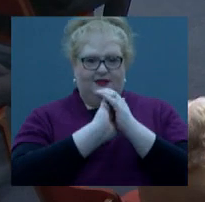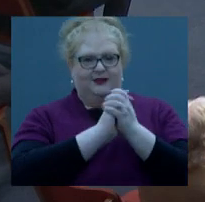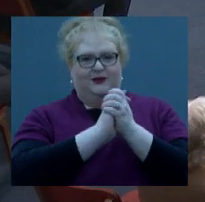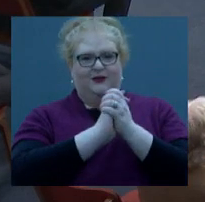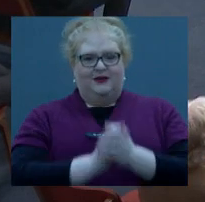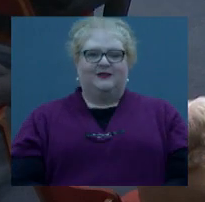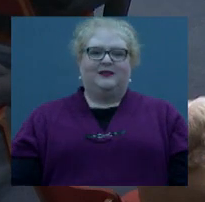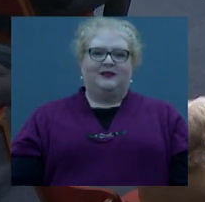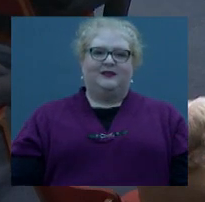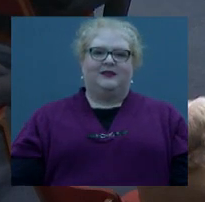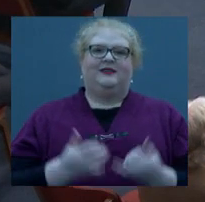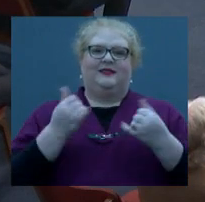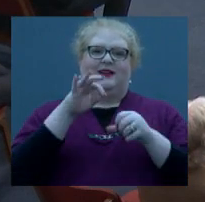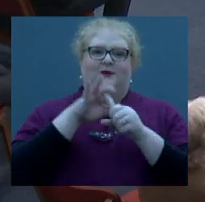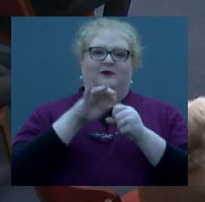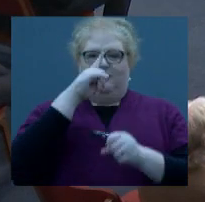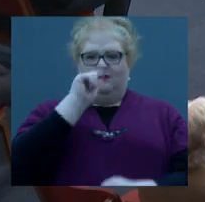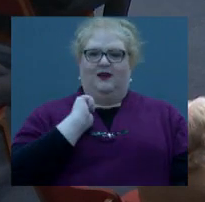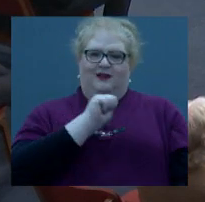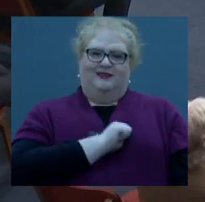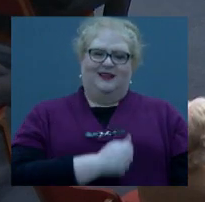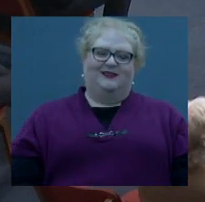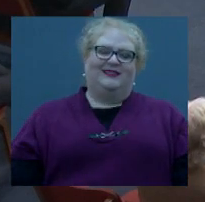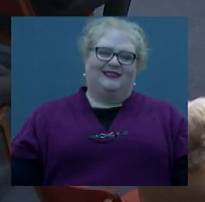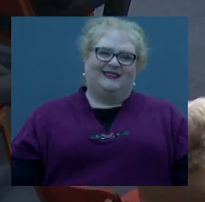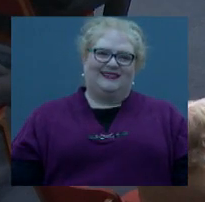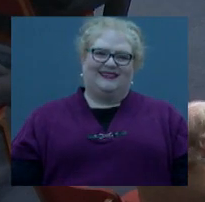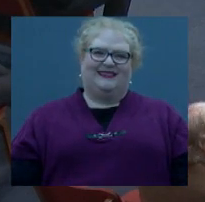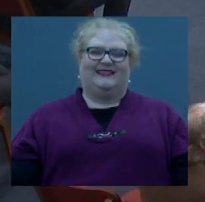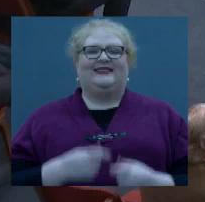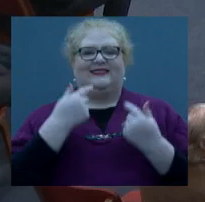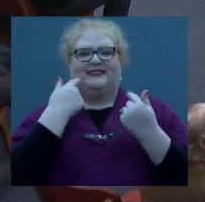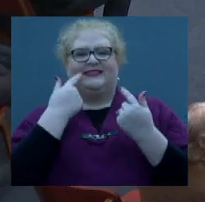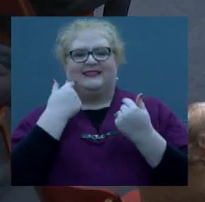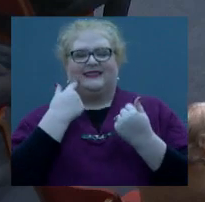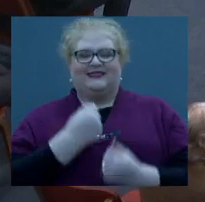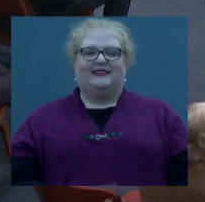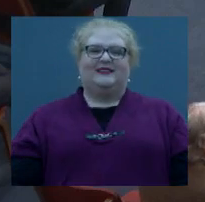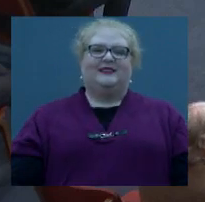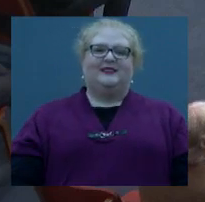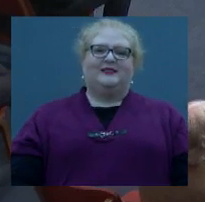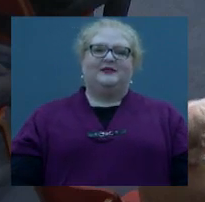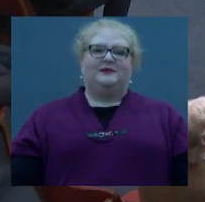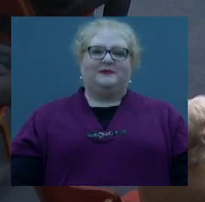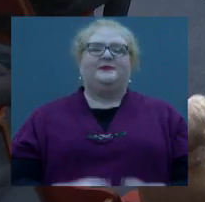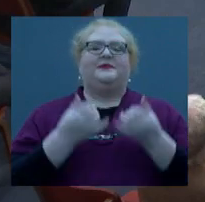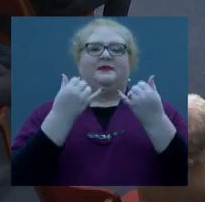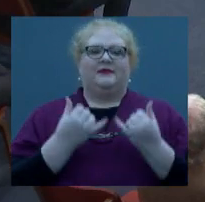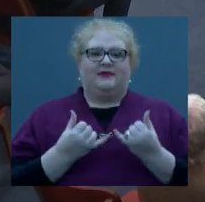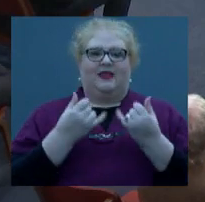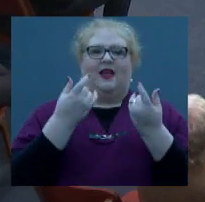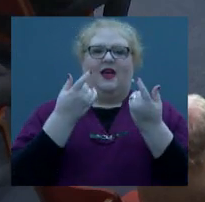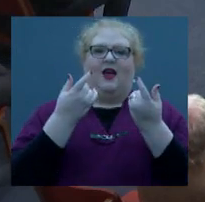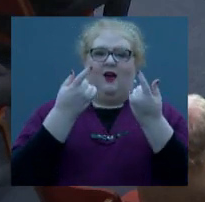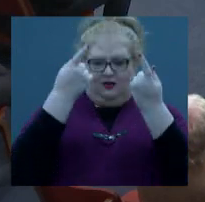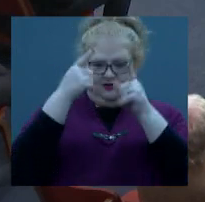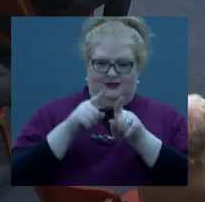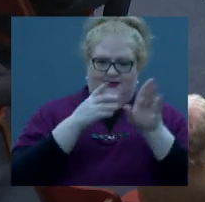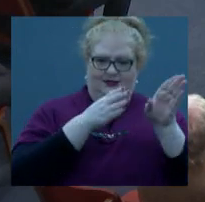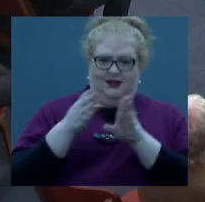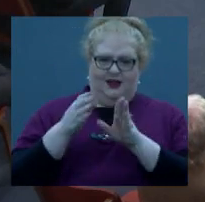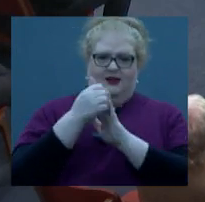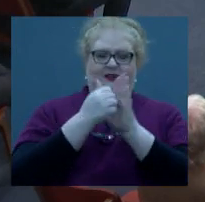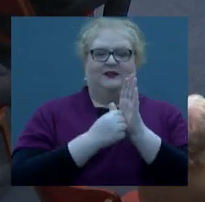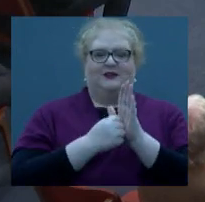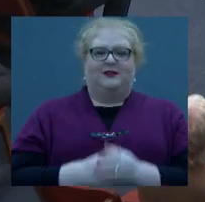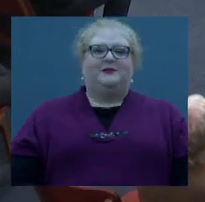congratulations. We voted for ourselves. All right. It carried. Would you take us through the consent agenda, please, sir?